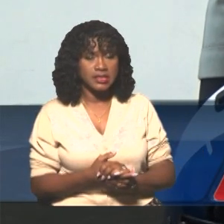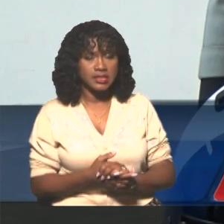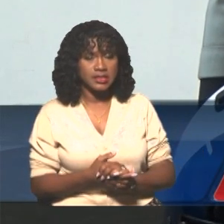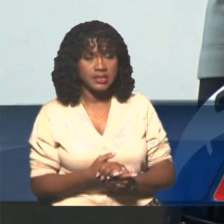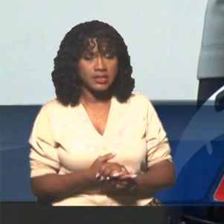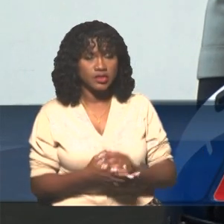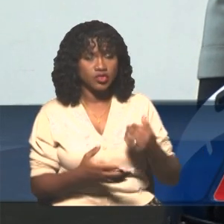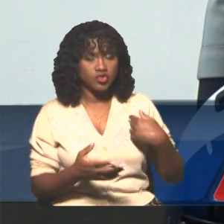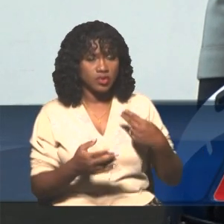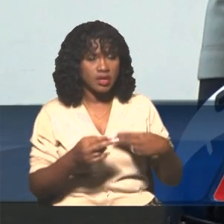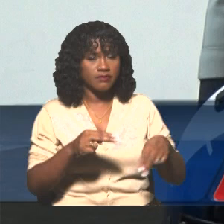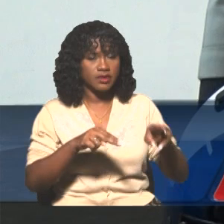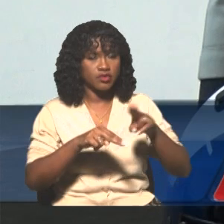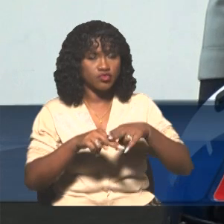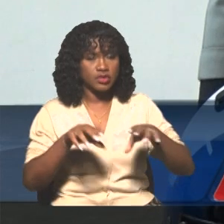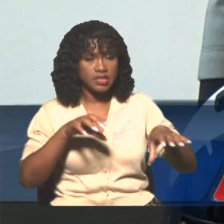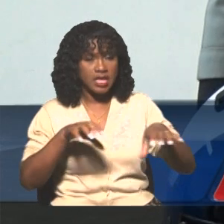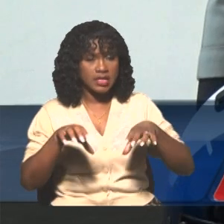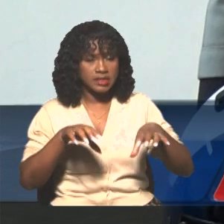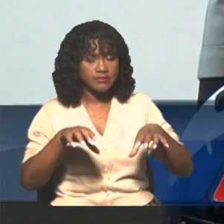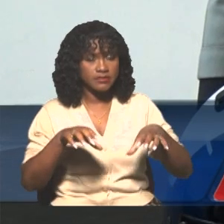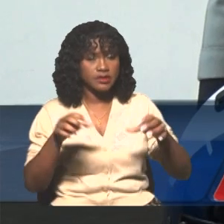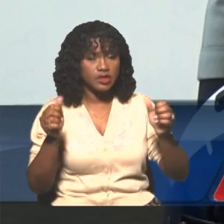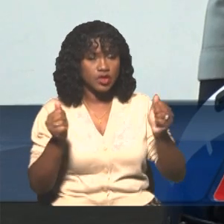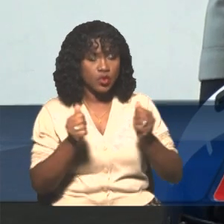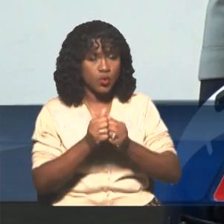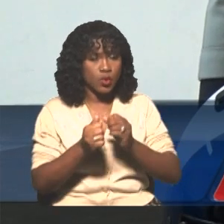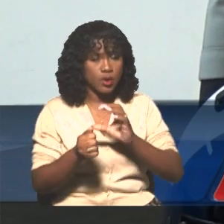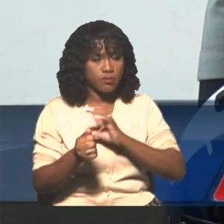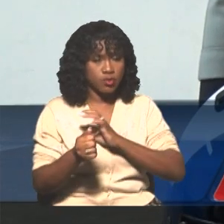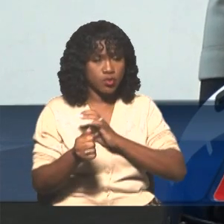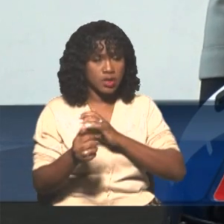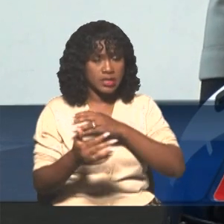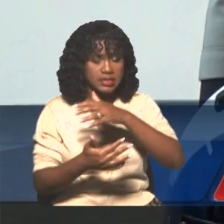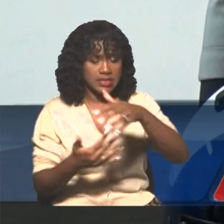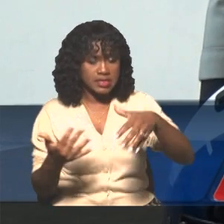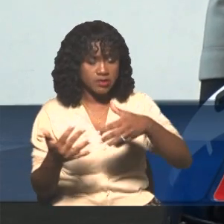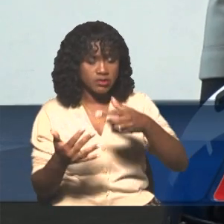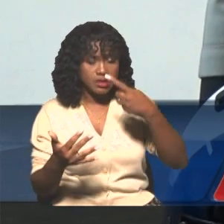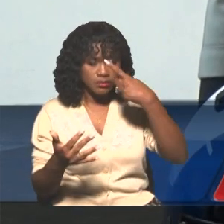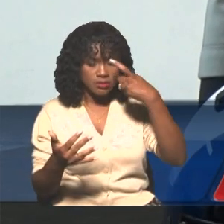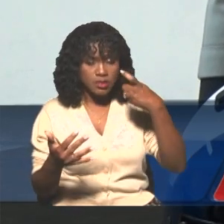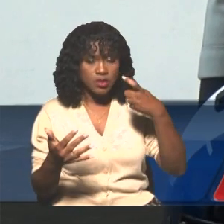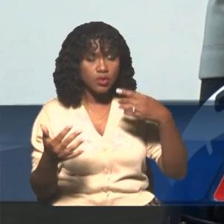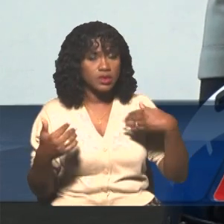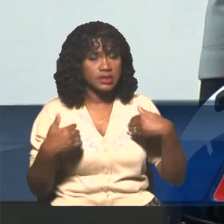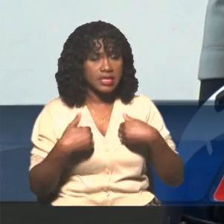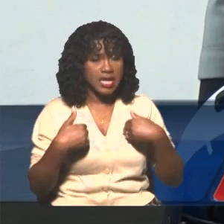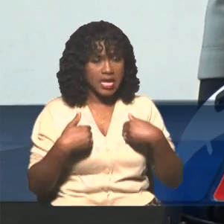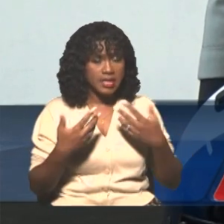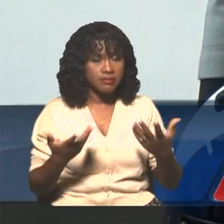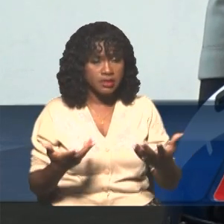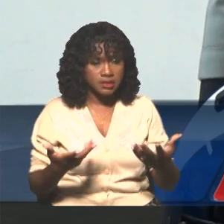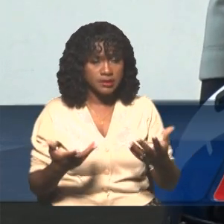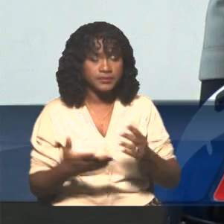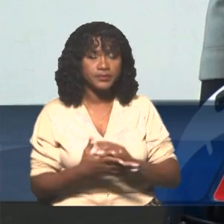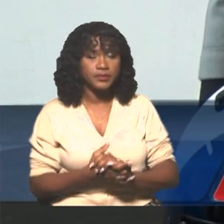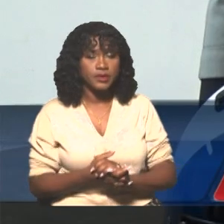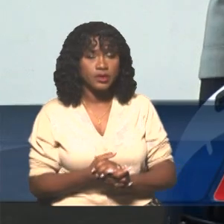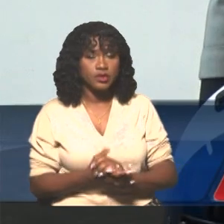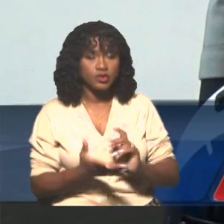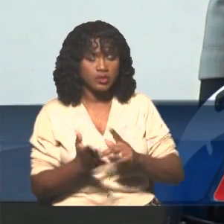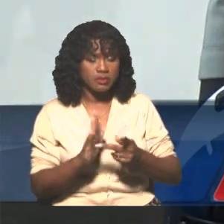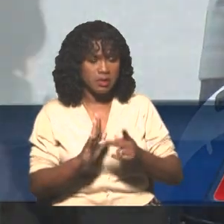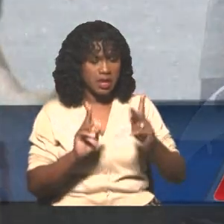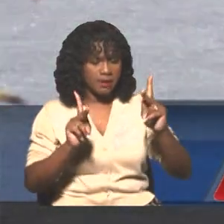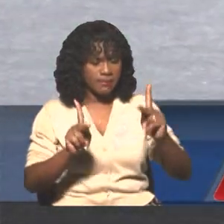there's an increase in activity with civilians and police officers' interaction because of the animals. That is more likely that a civilian will